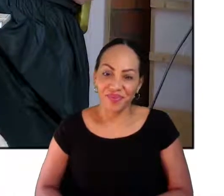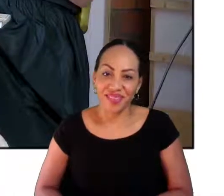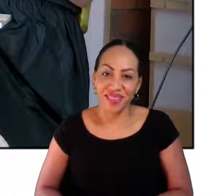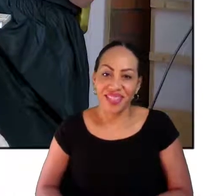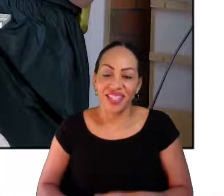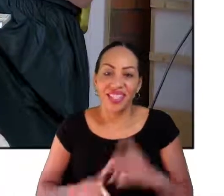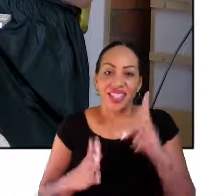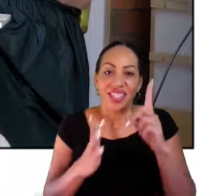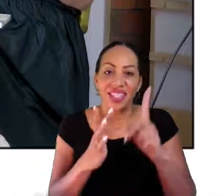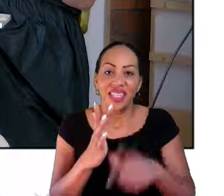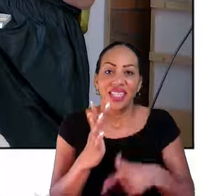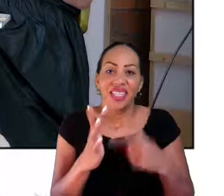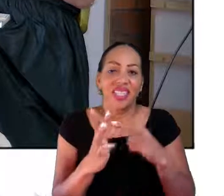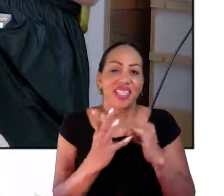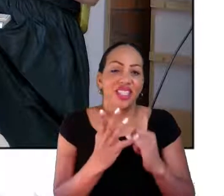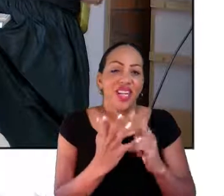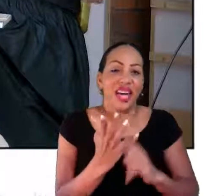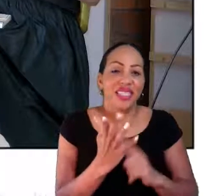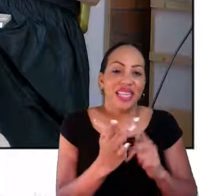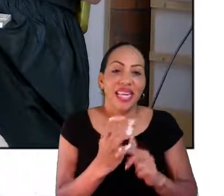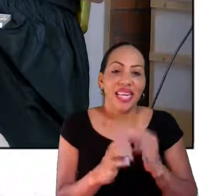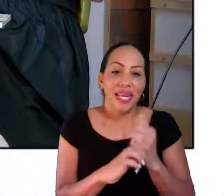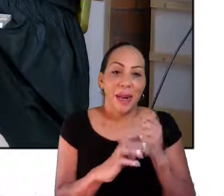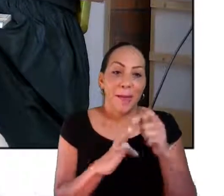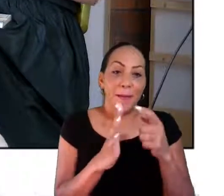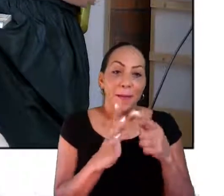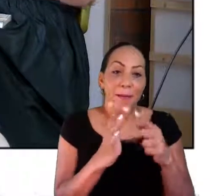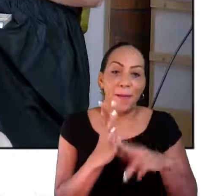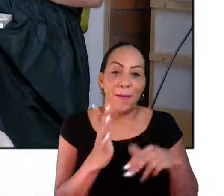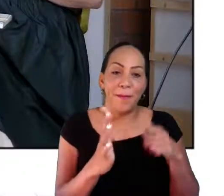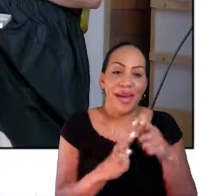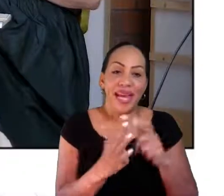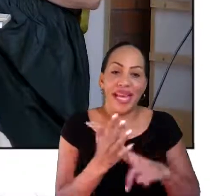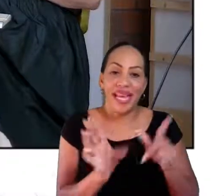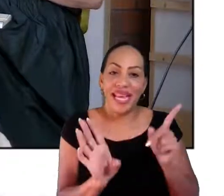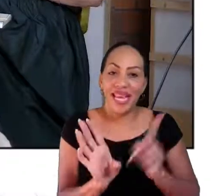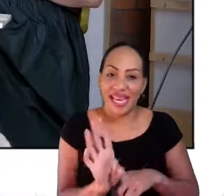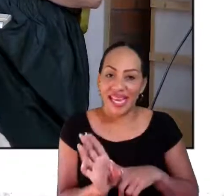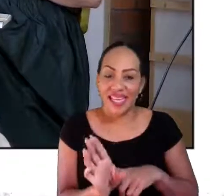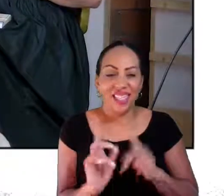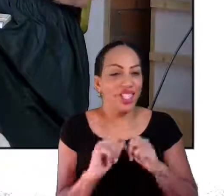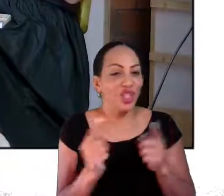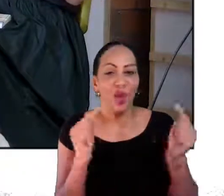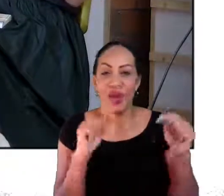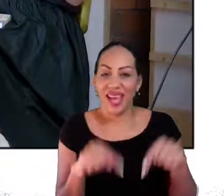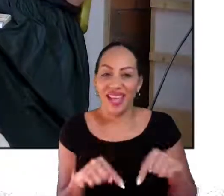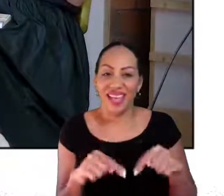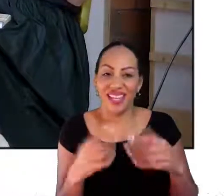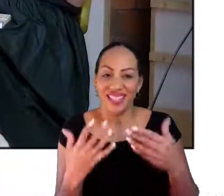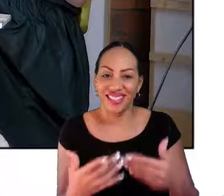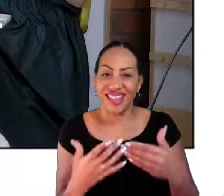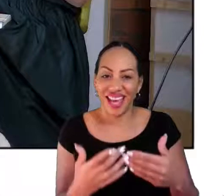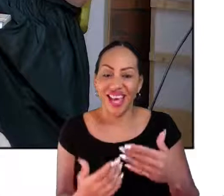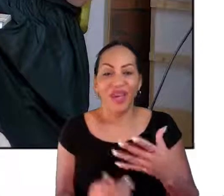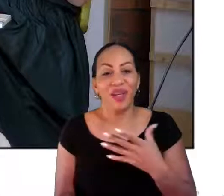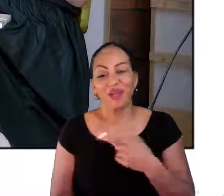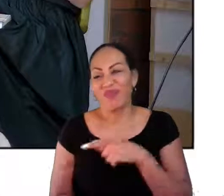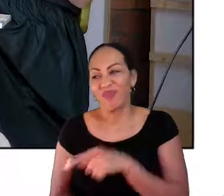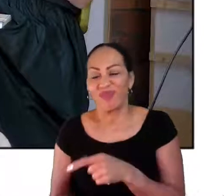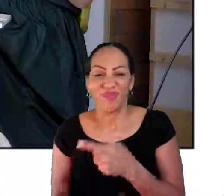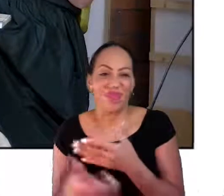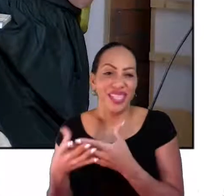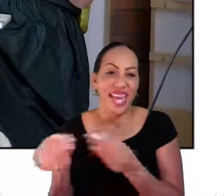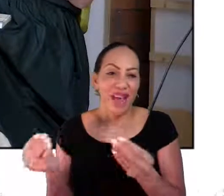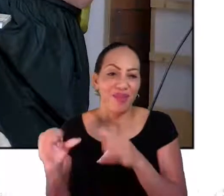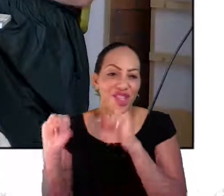who couldn't be here today. We should have had a third, empty chair a cutout for her. But her work has been very